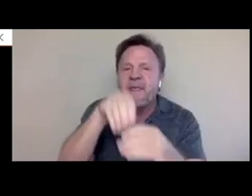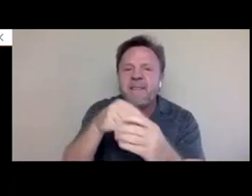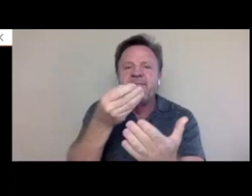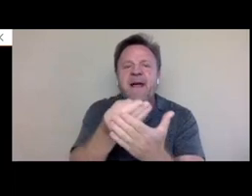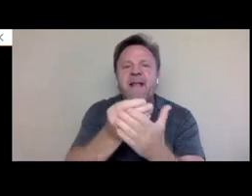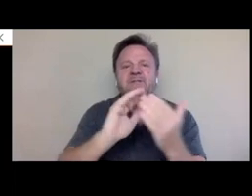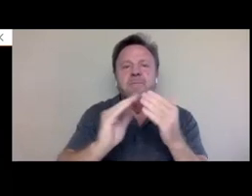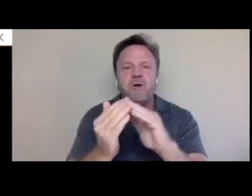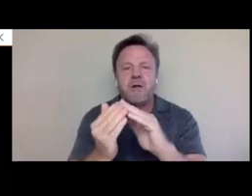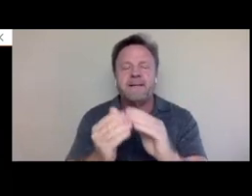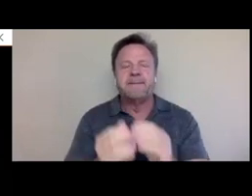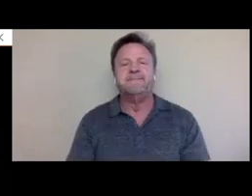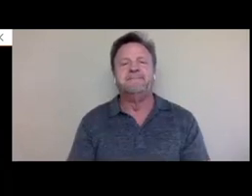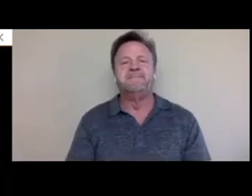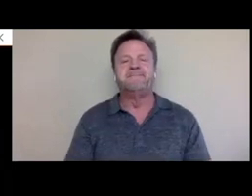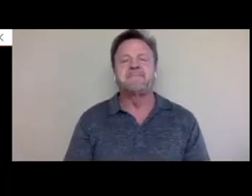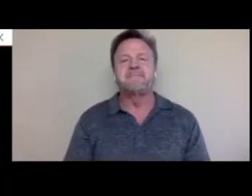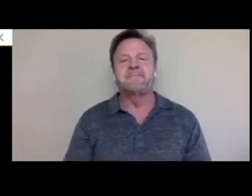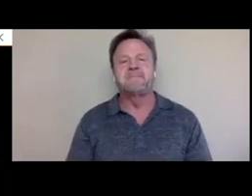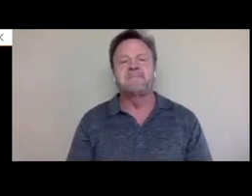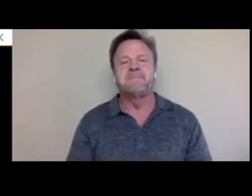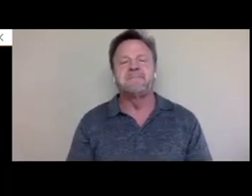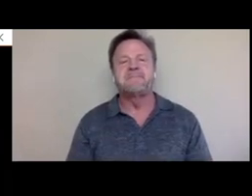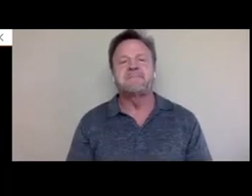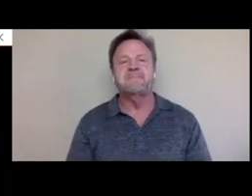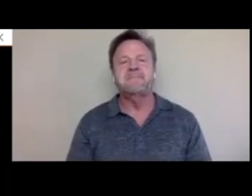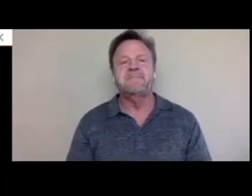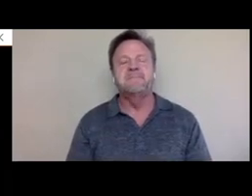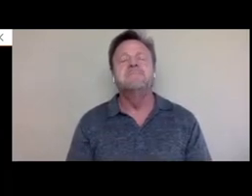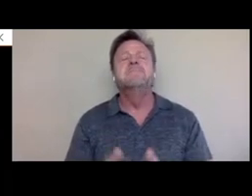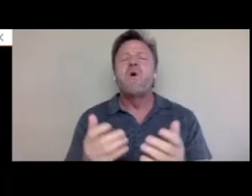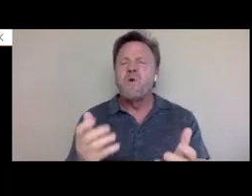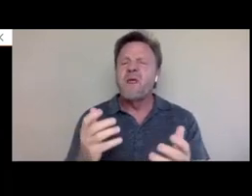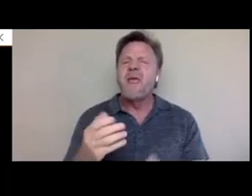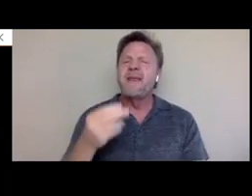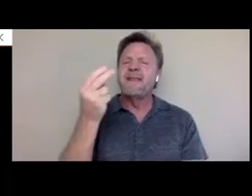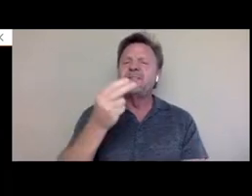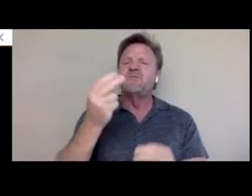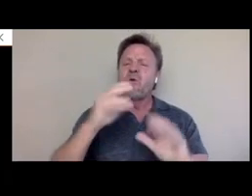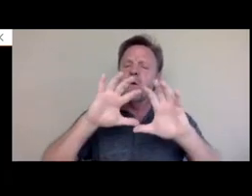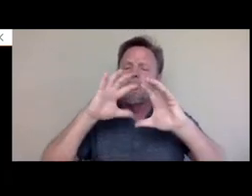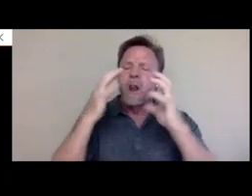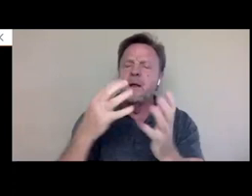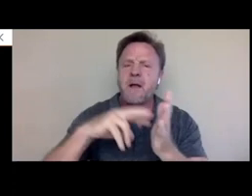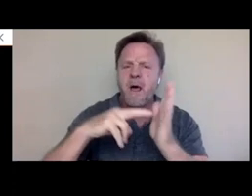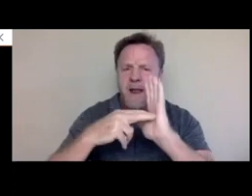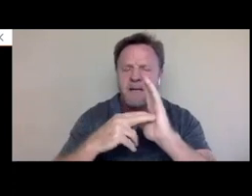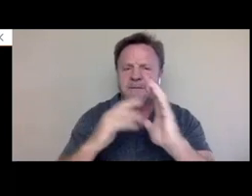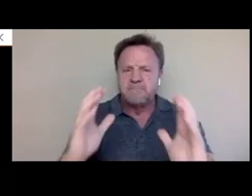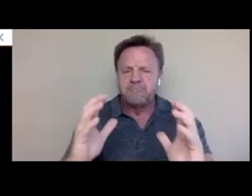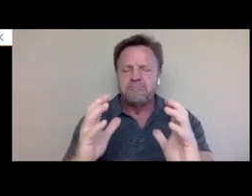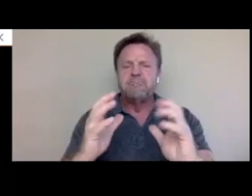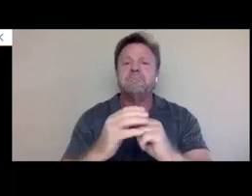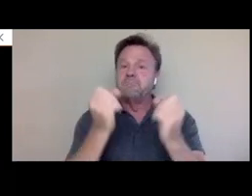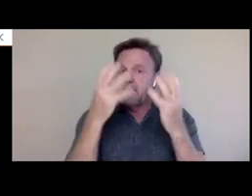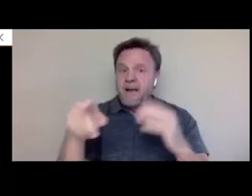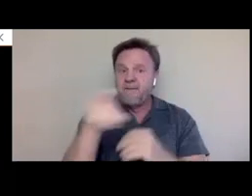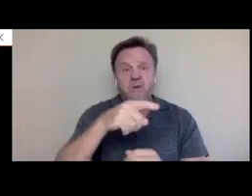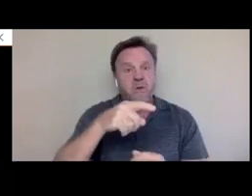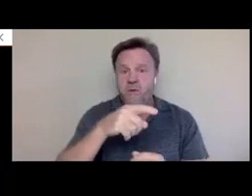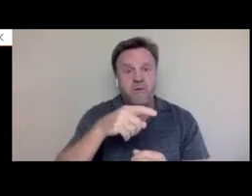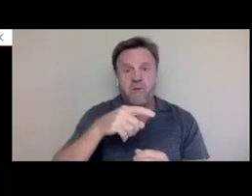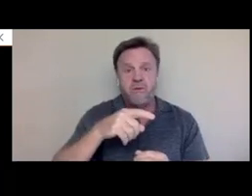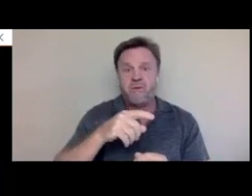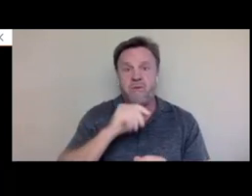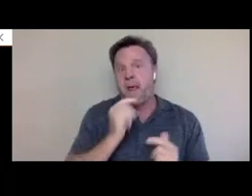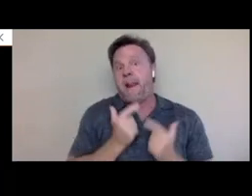Next slide, please. Let's put this in a historical context. Again, many of you may not have been around back